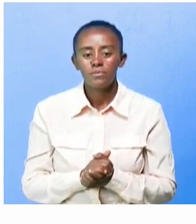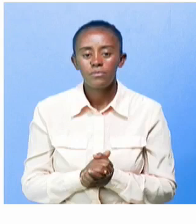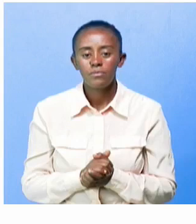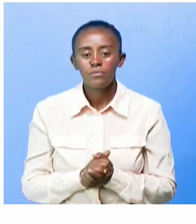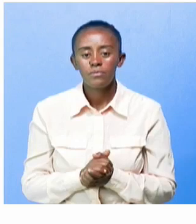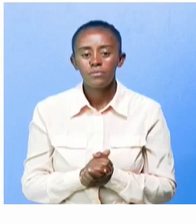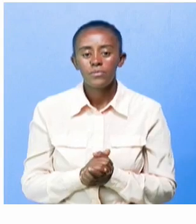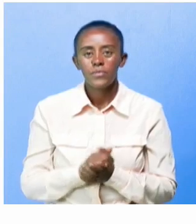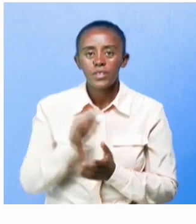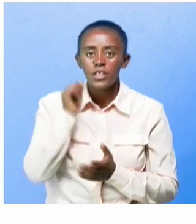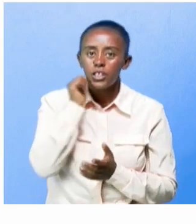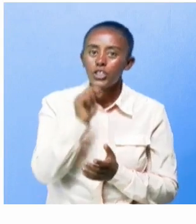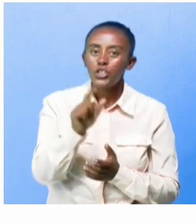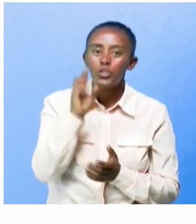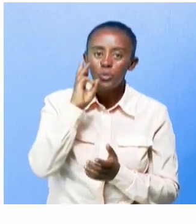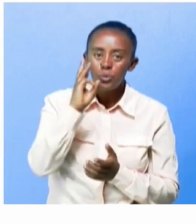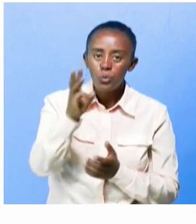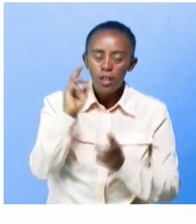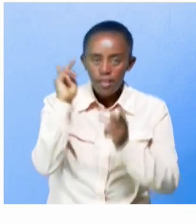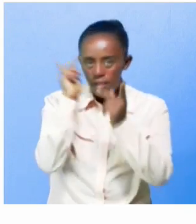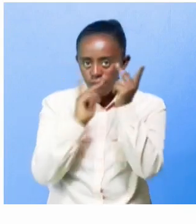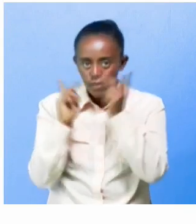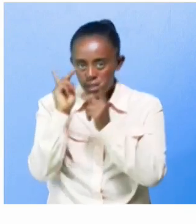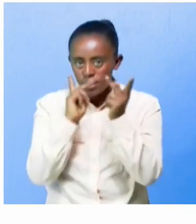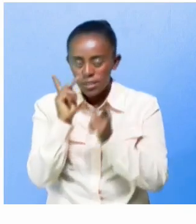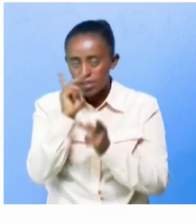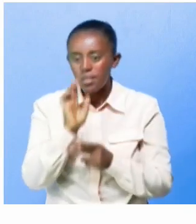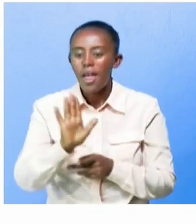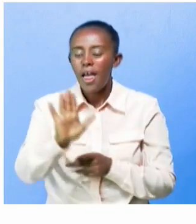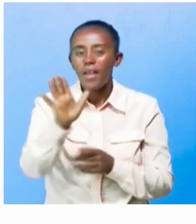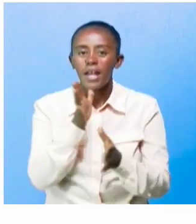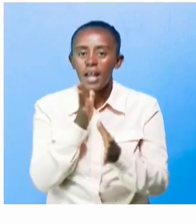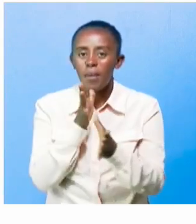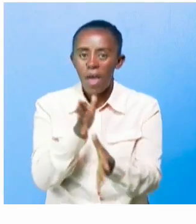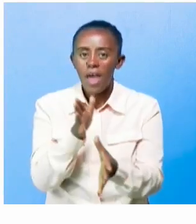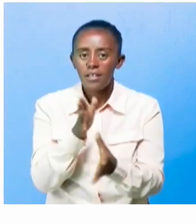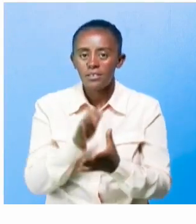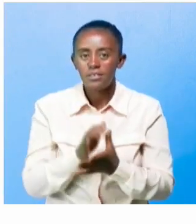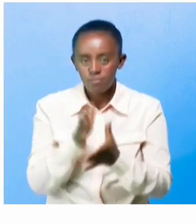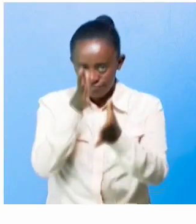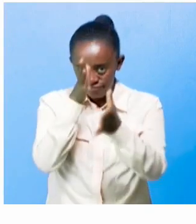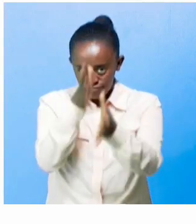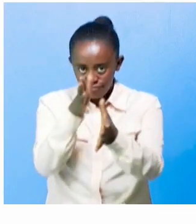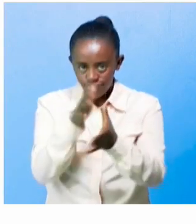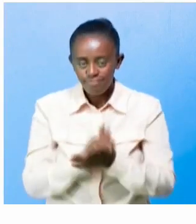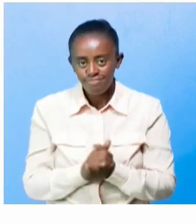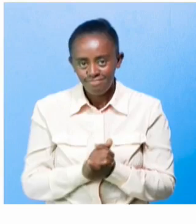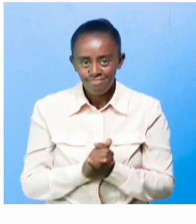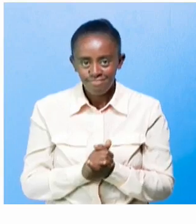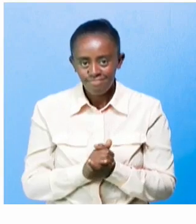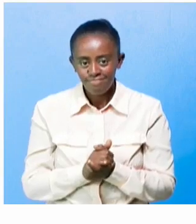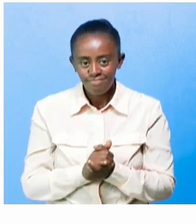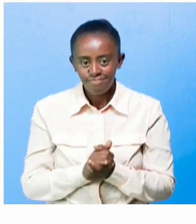She will visit her grandparents this